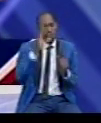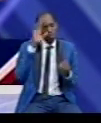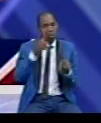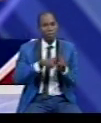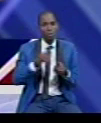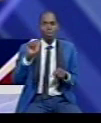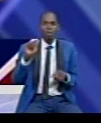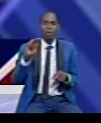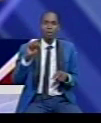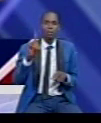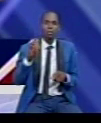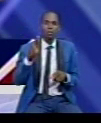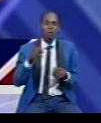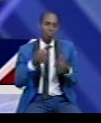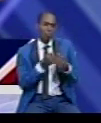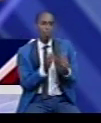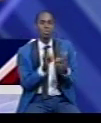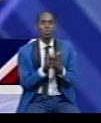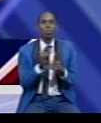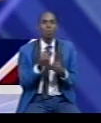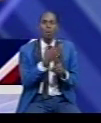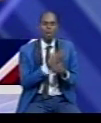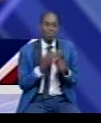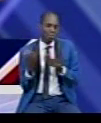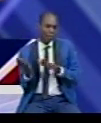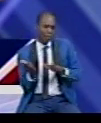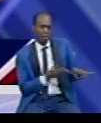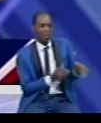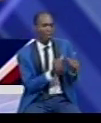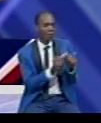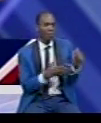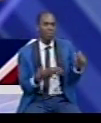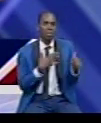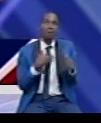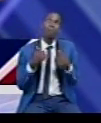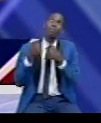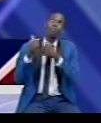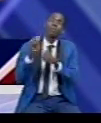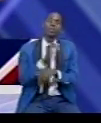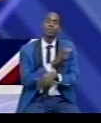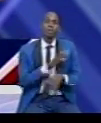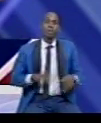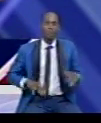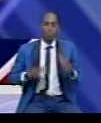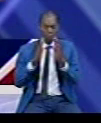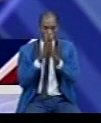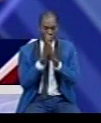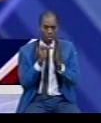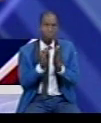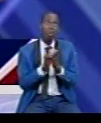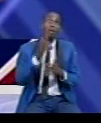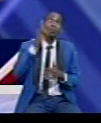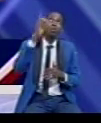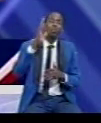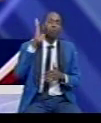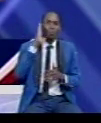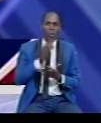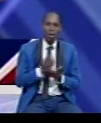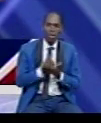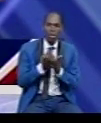left their nets and followed Christ. Pray that God will help you. Pray that God will strengthen